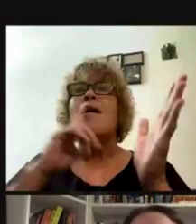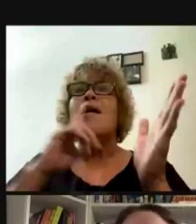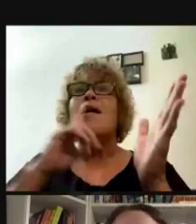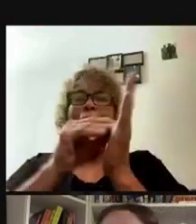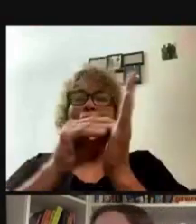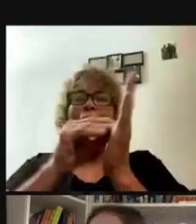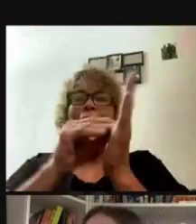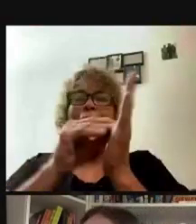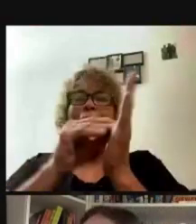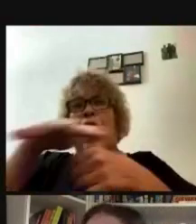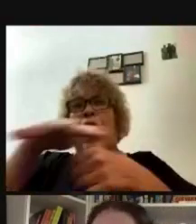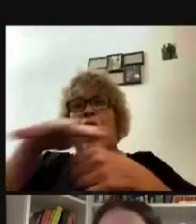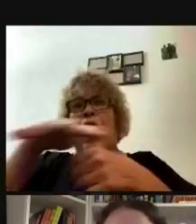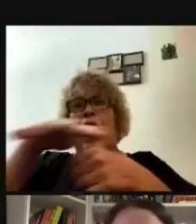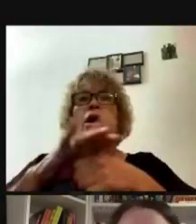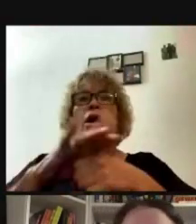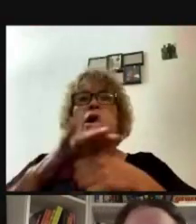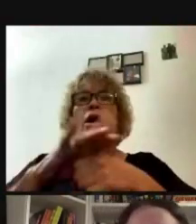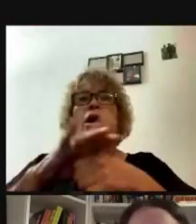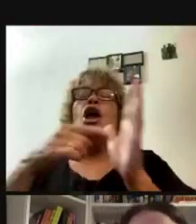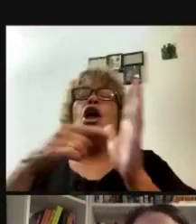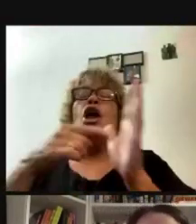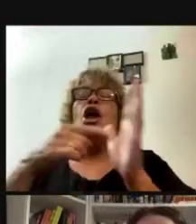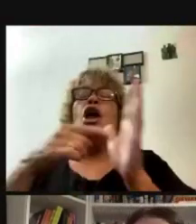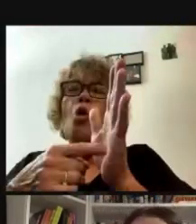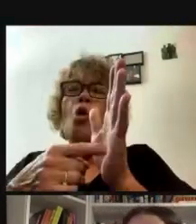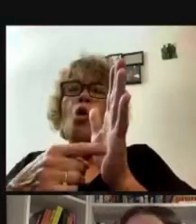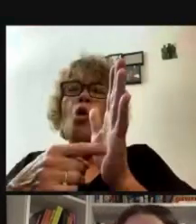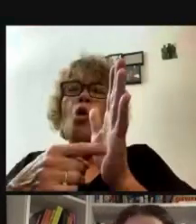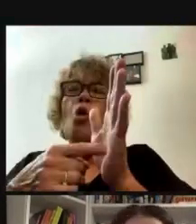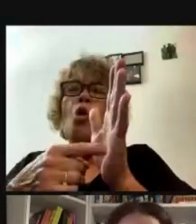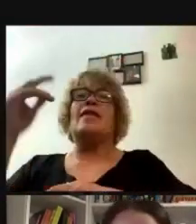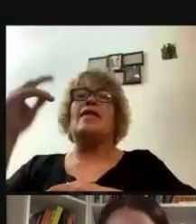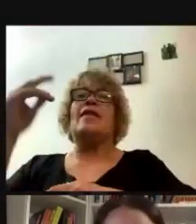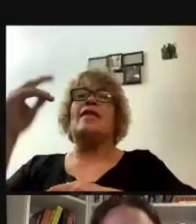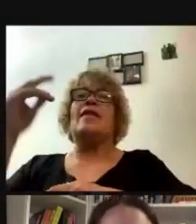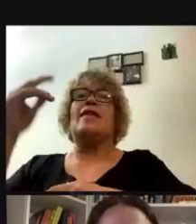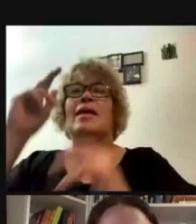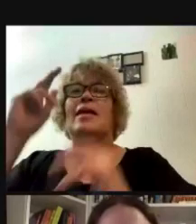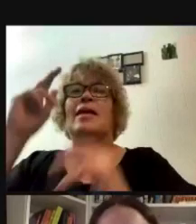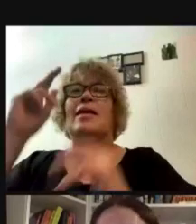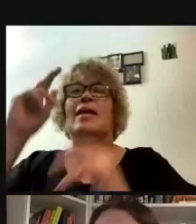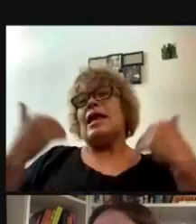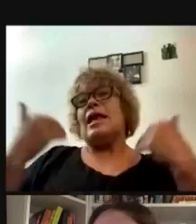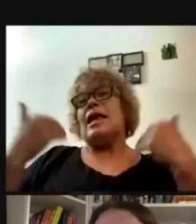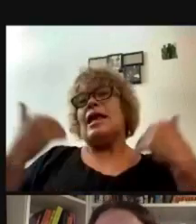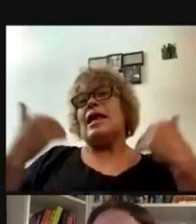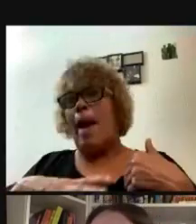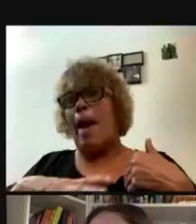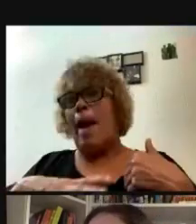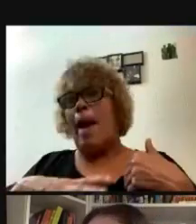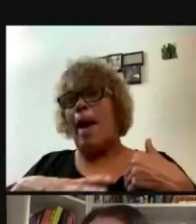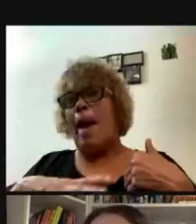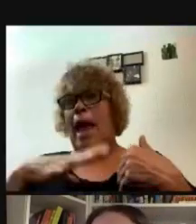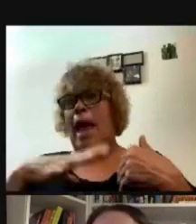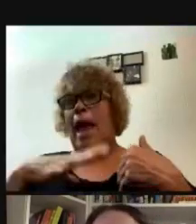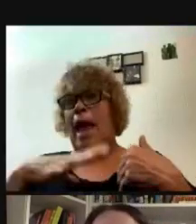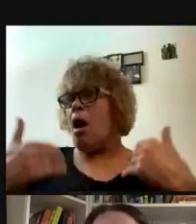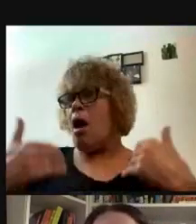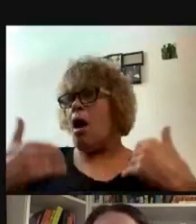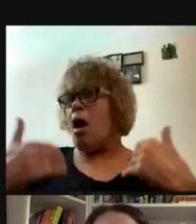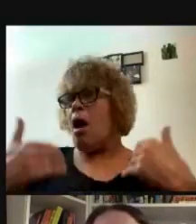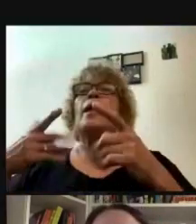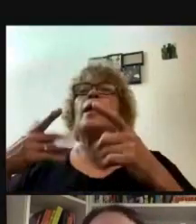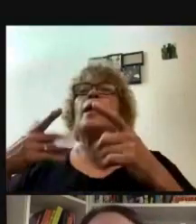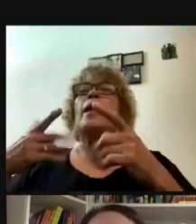convergence, right? And so it shows that Mexican origin youth, both young women and men, over the course of